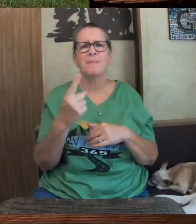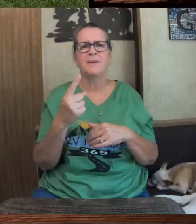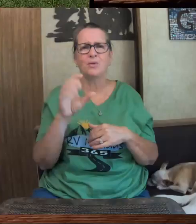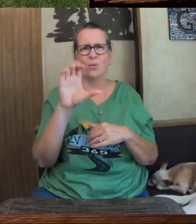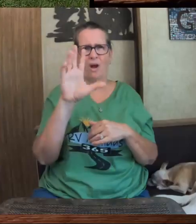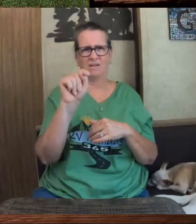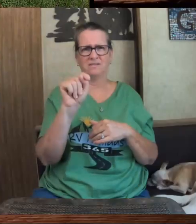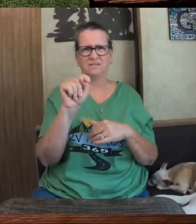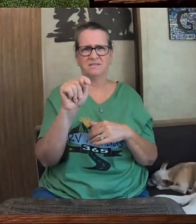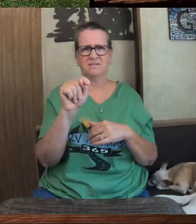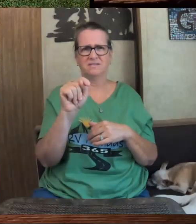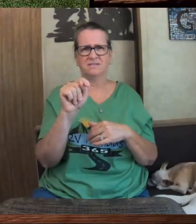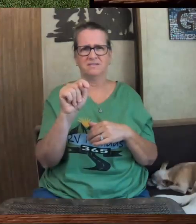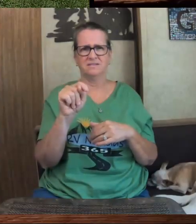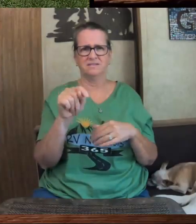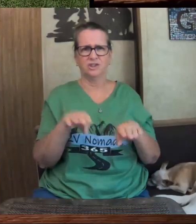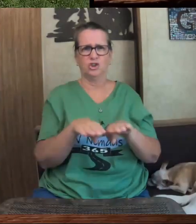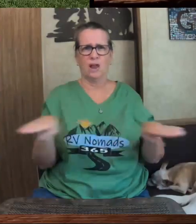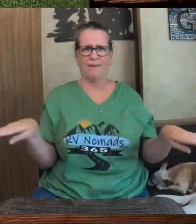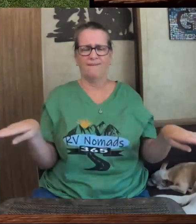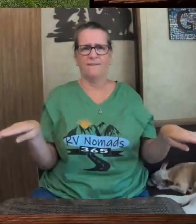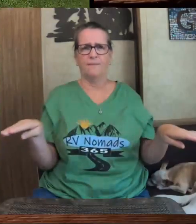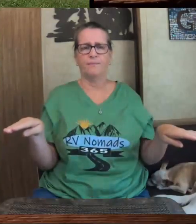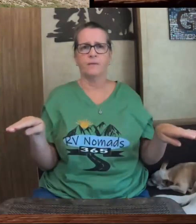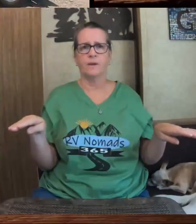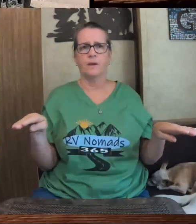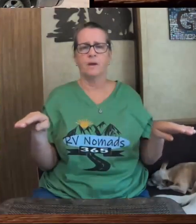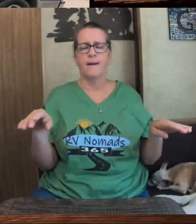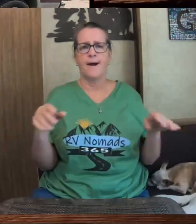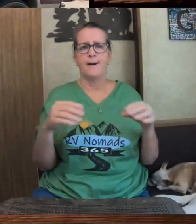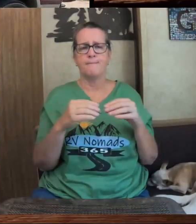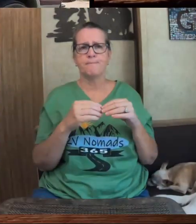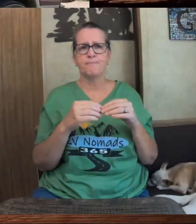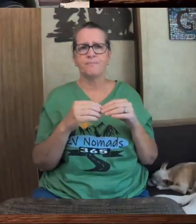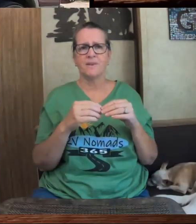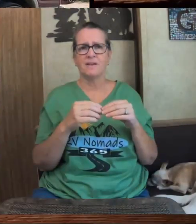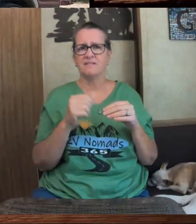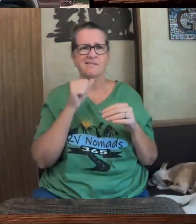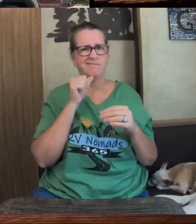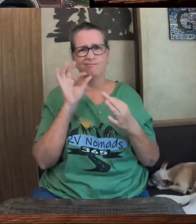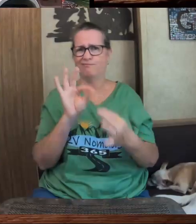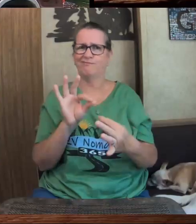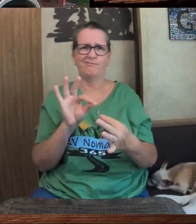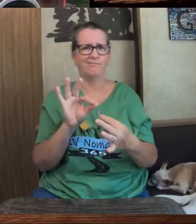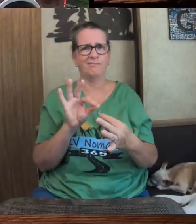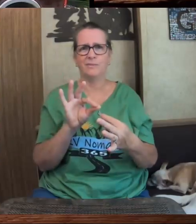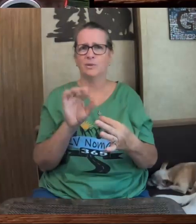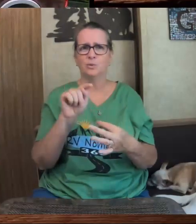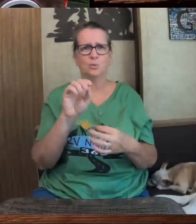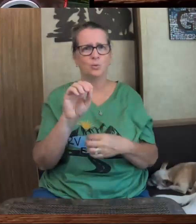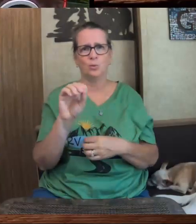this shelving with. This is not the optimum thing to